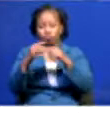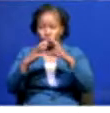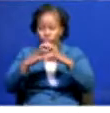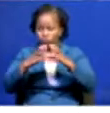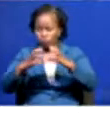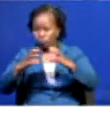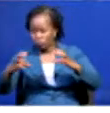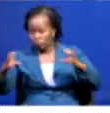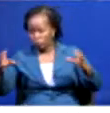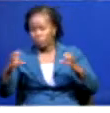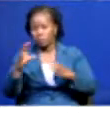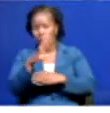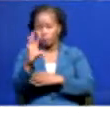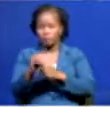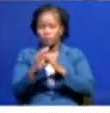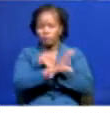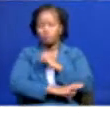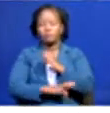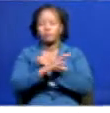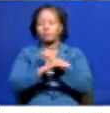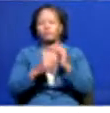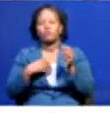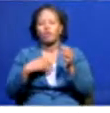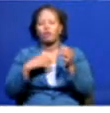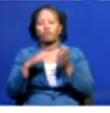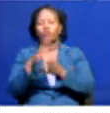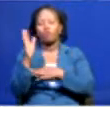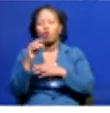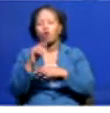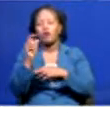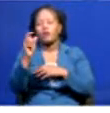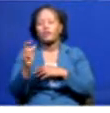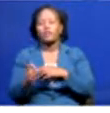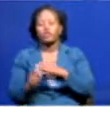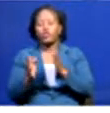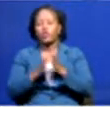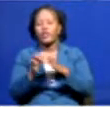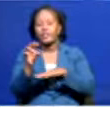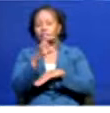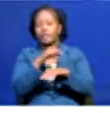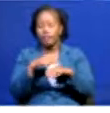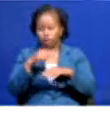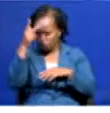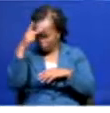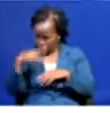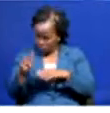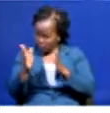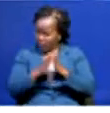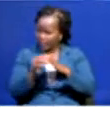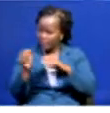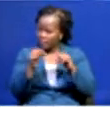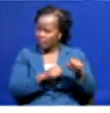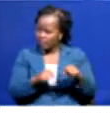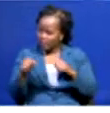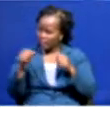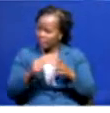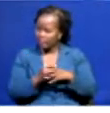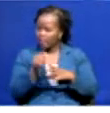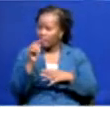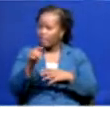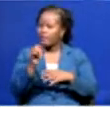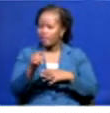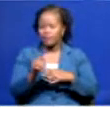continent for common approaches to regional and national policy and strategy. This is